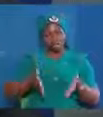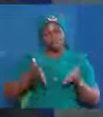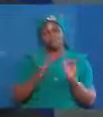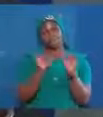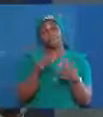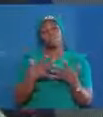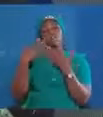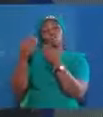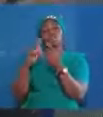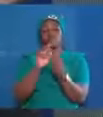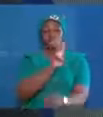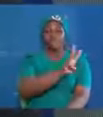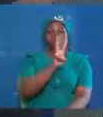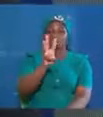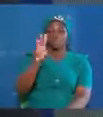to